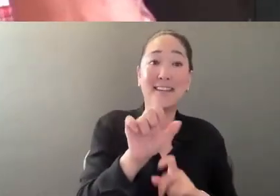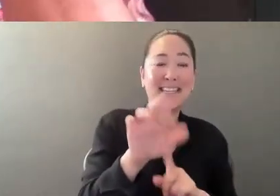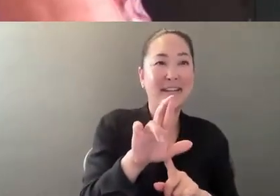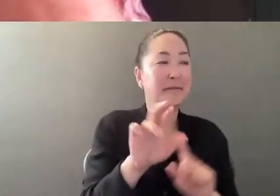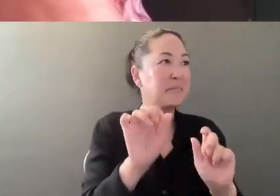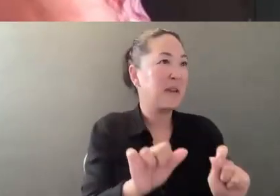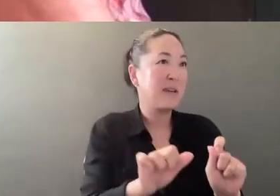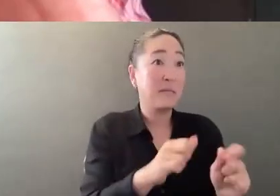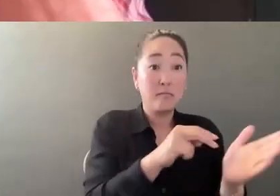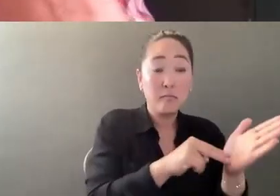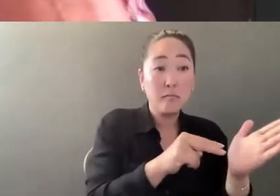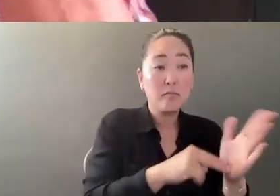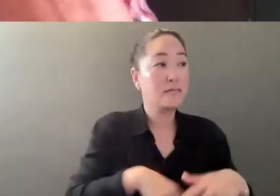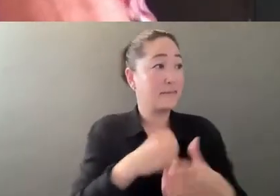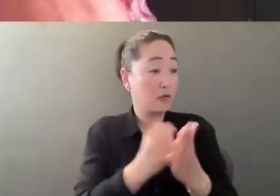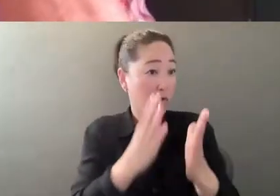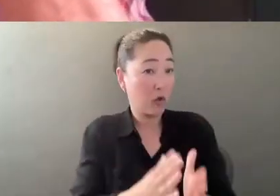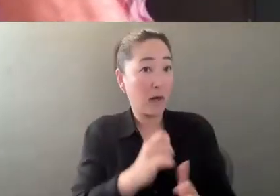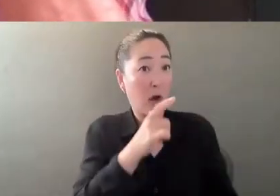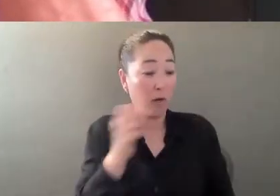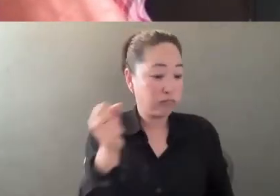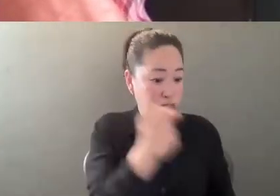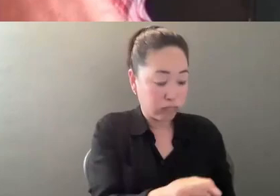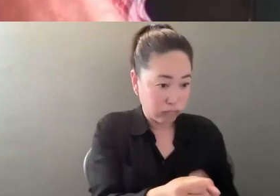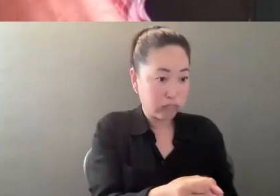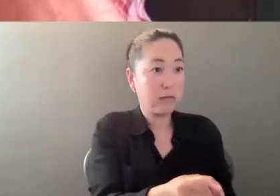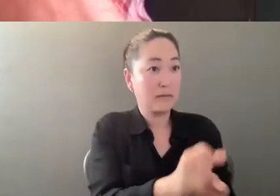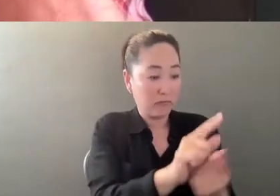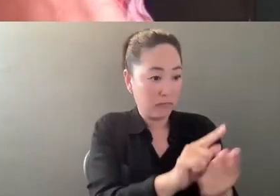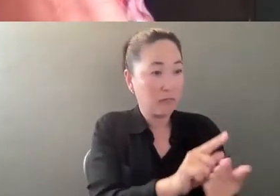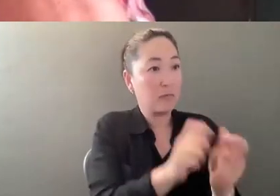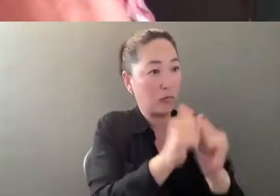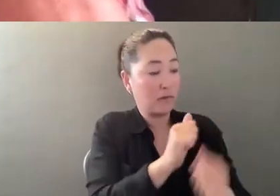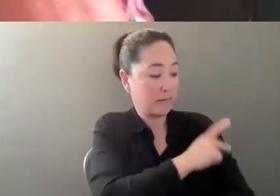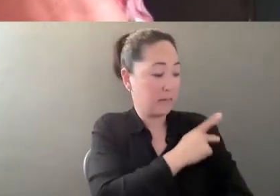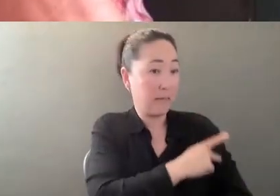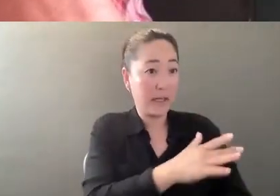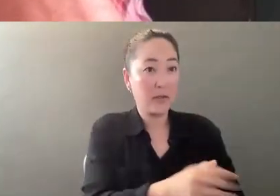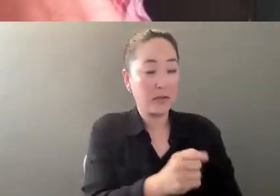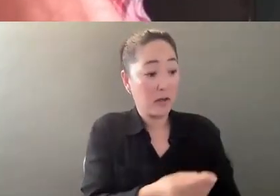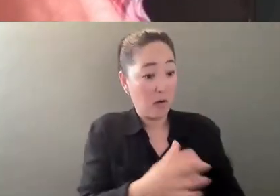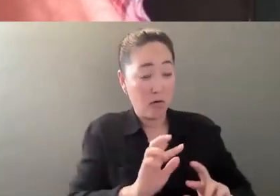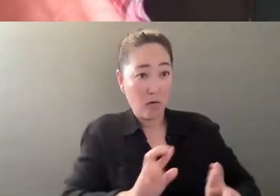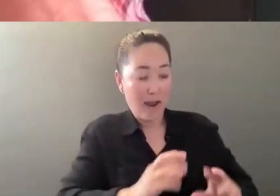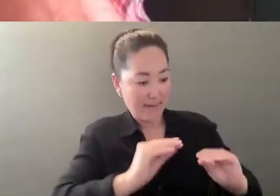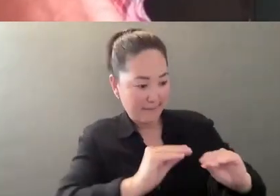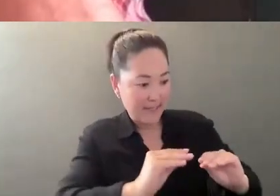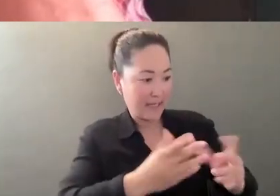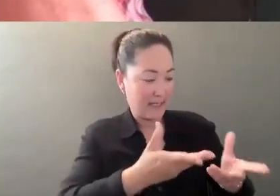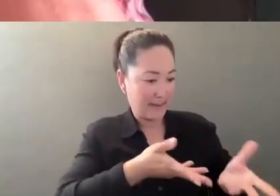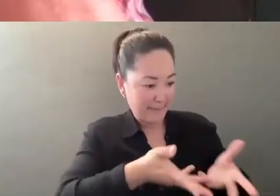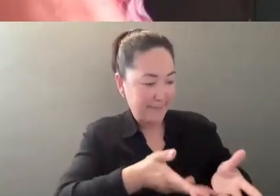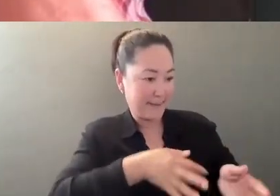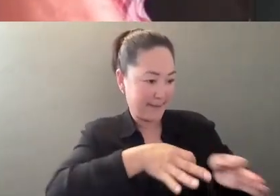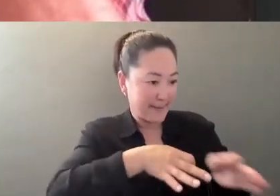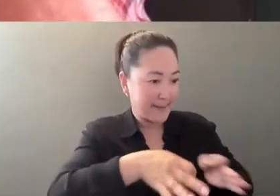or a social worker, who's sort of specifically assigned to you and to the patient to help make sure you have the knowledge that you need to transition well.